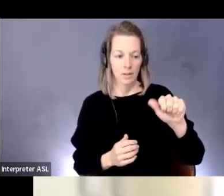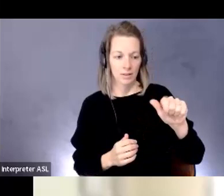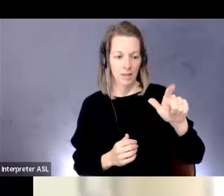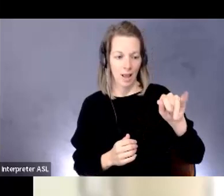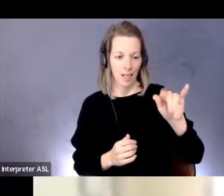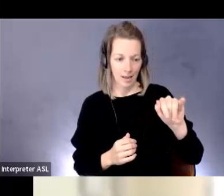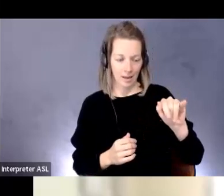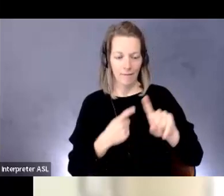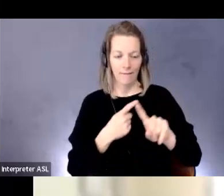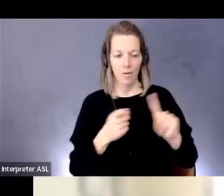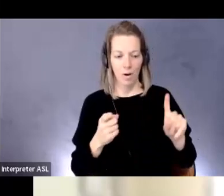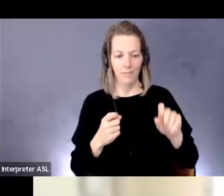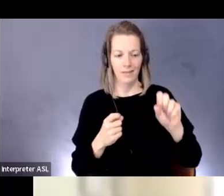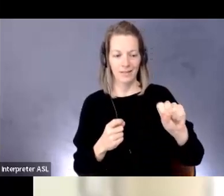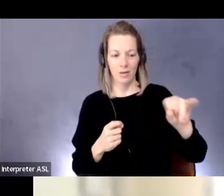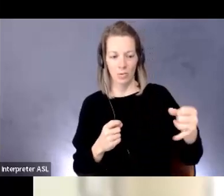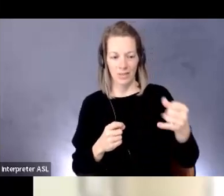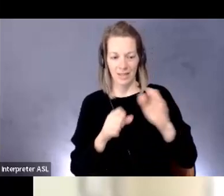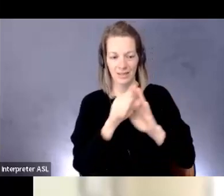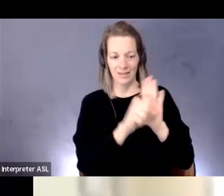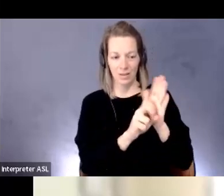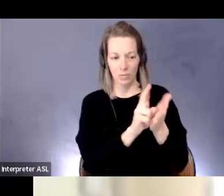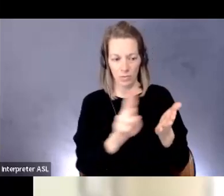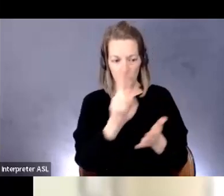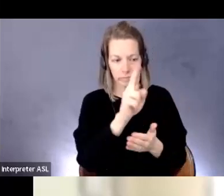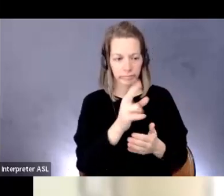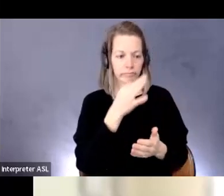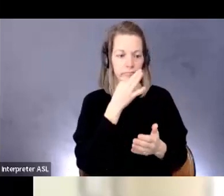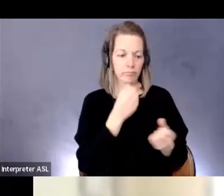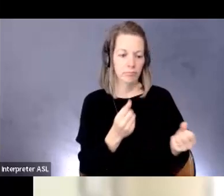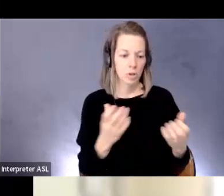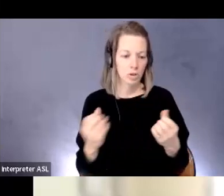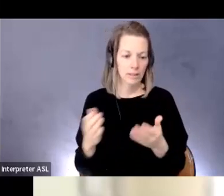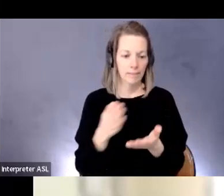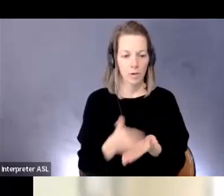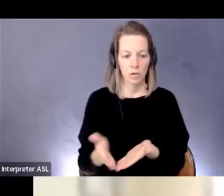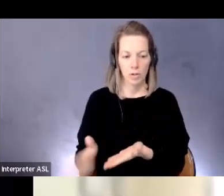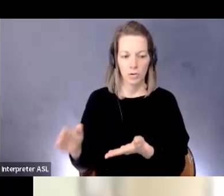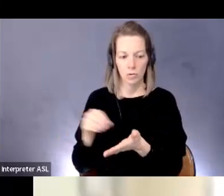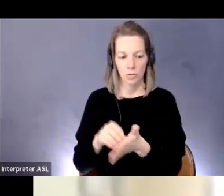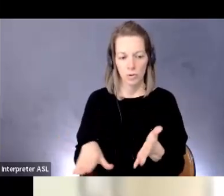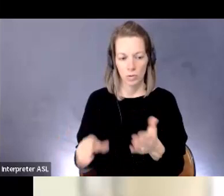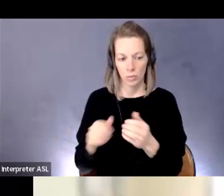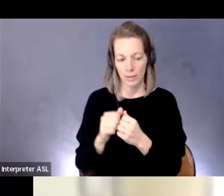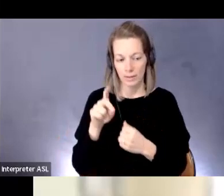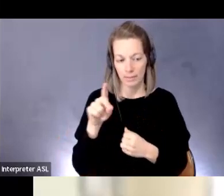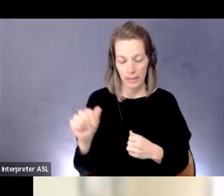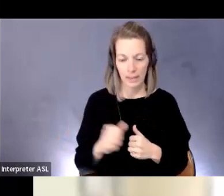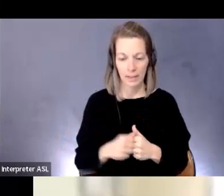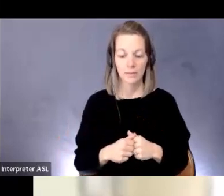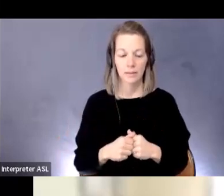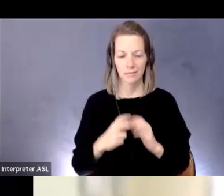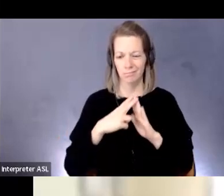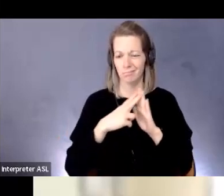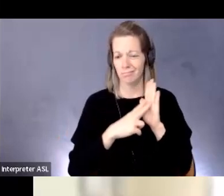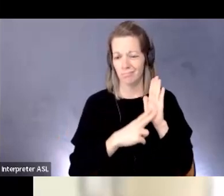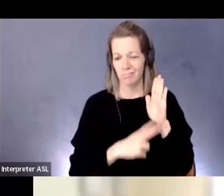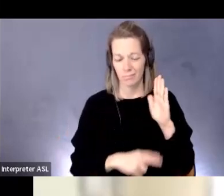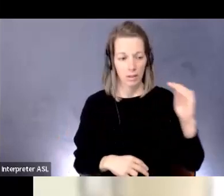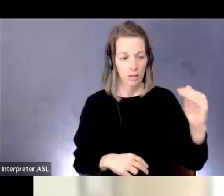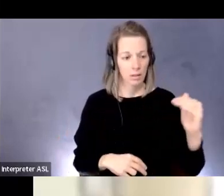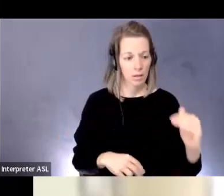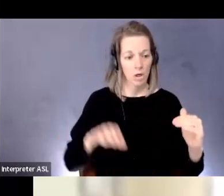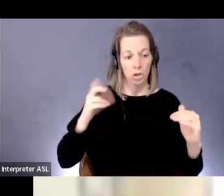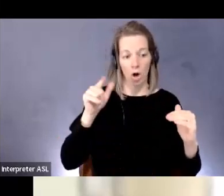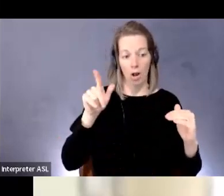from San Jose State University and an expert in multiply marginalized students with disabilities. Charlie Lakin,